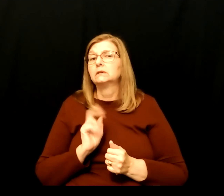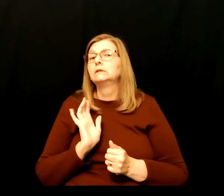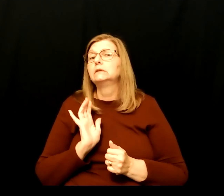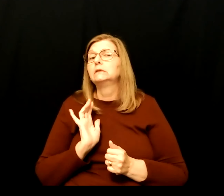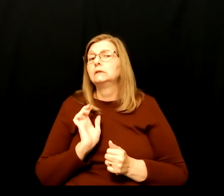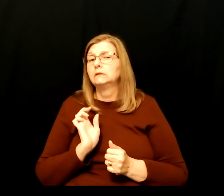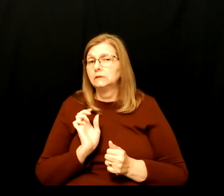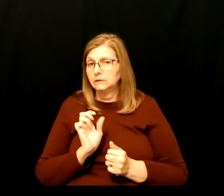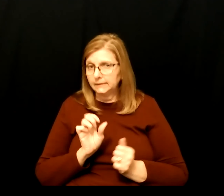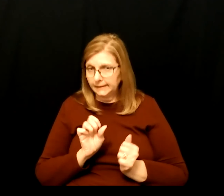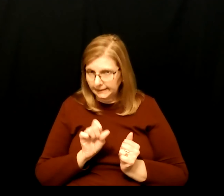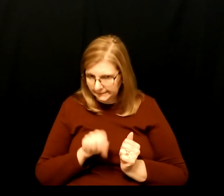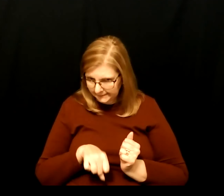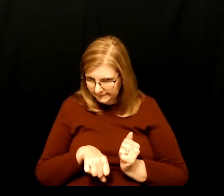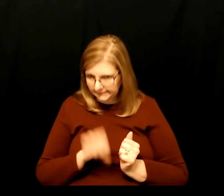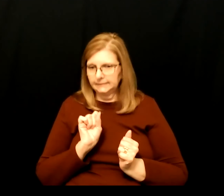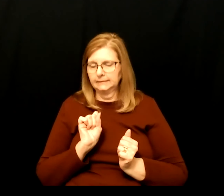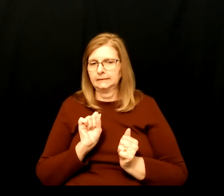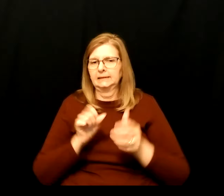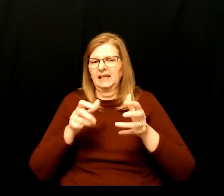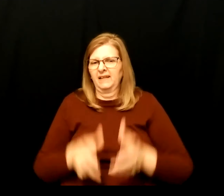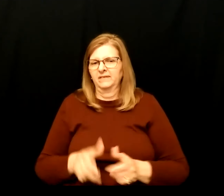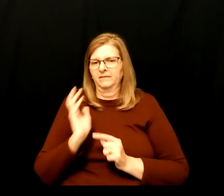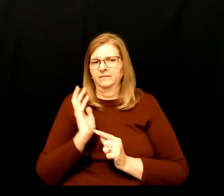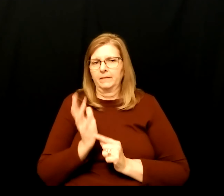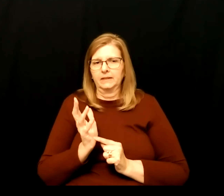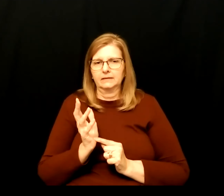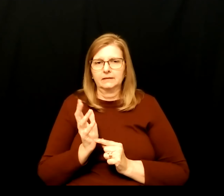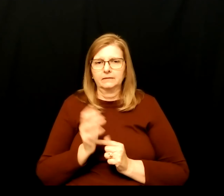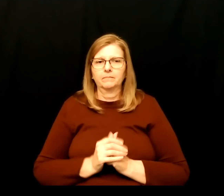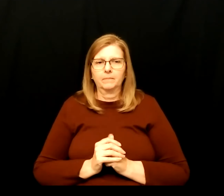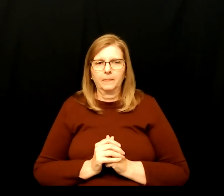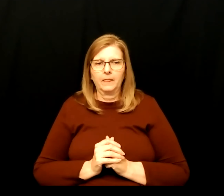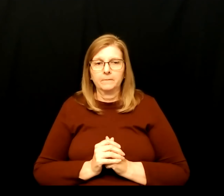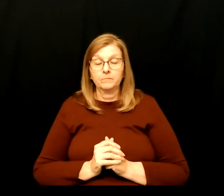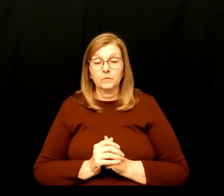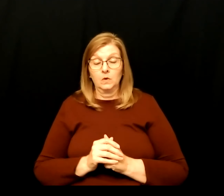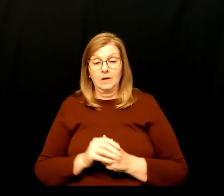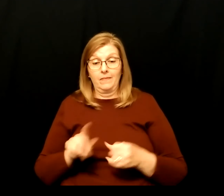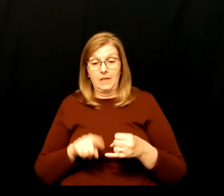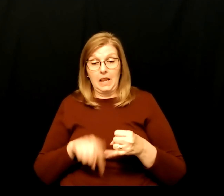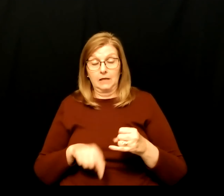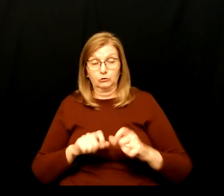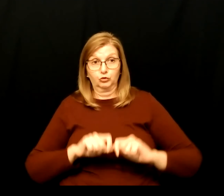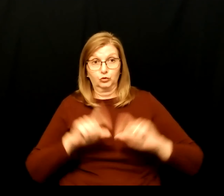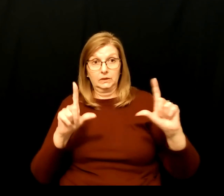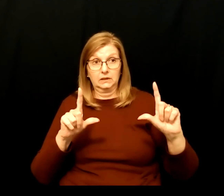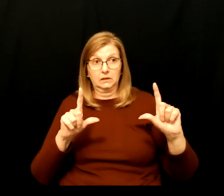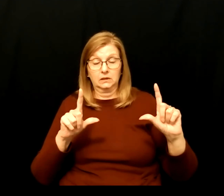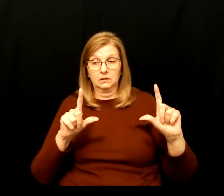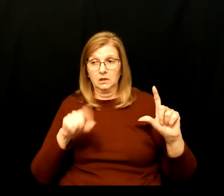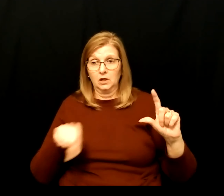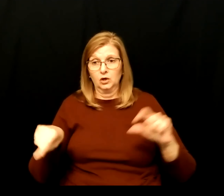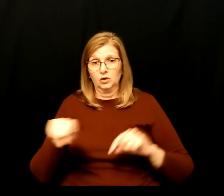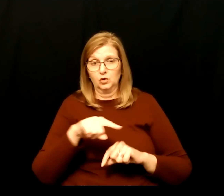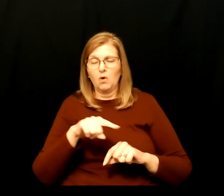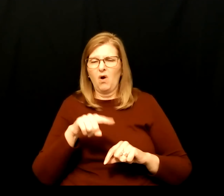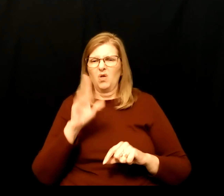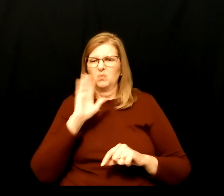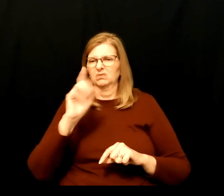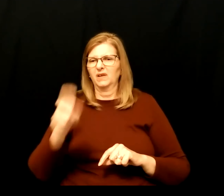Yes. We have 5 minutes. Okay. Well, the last screens of you guys are all getting the PowerPoint.